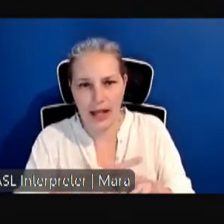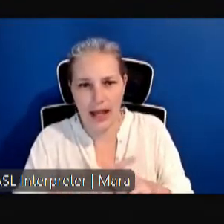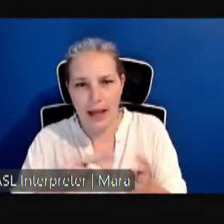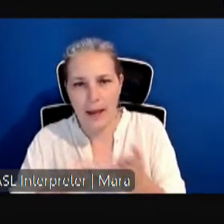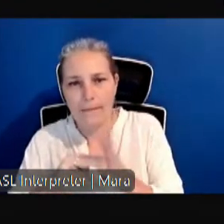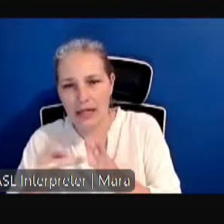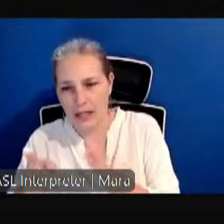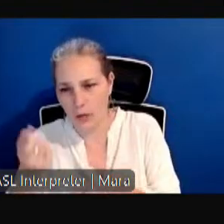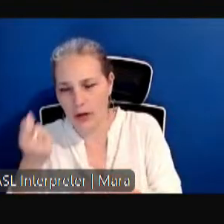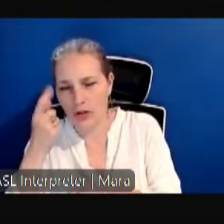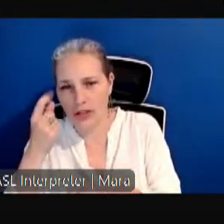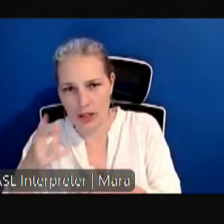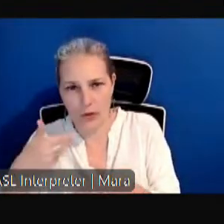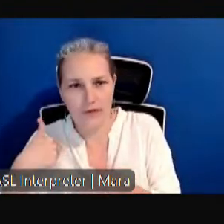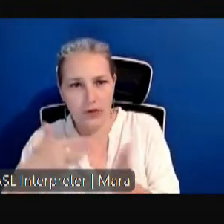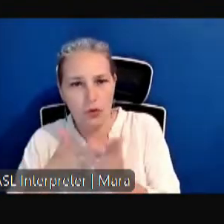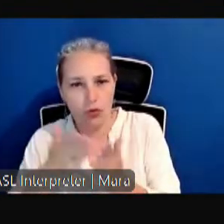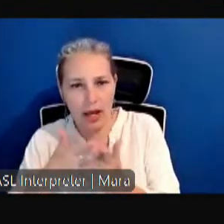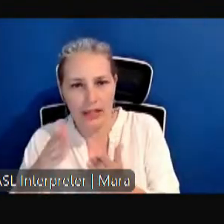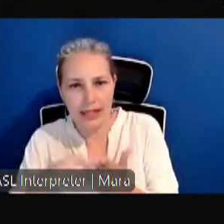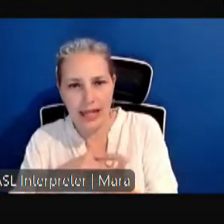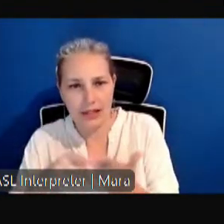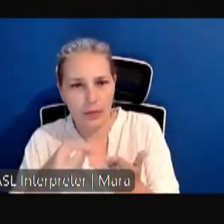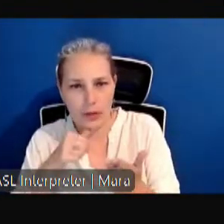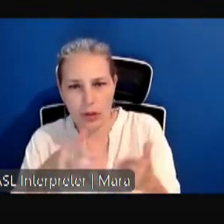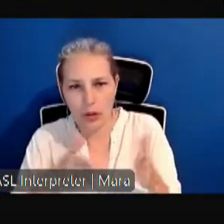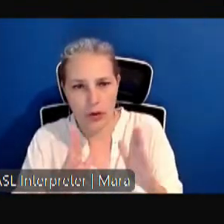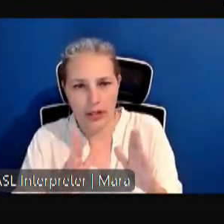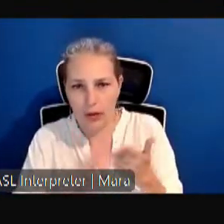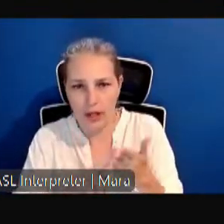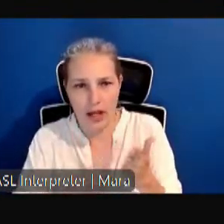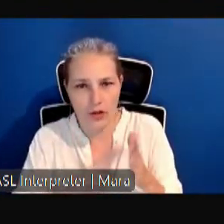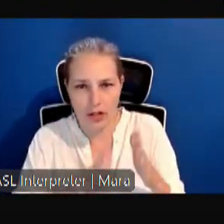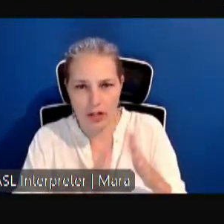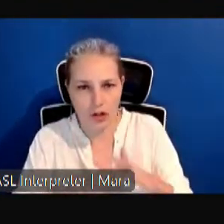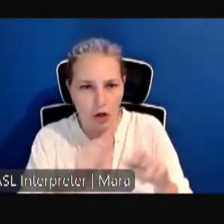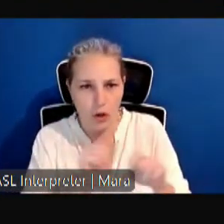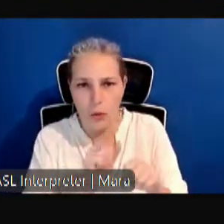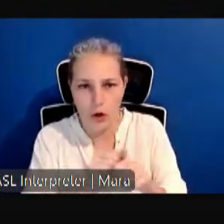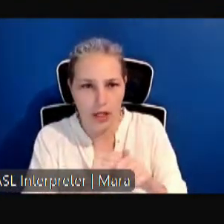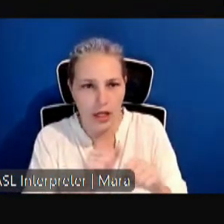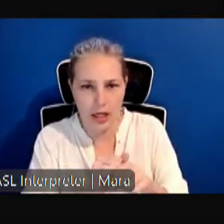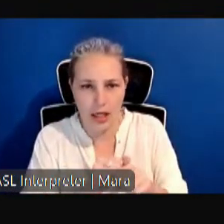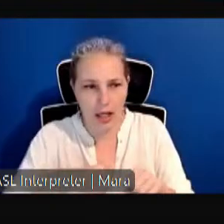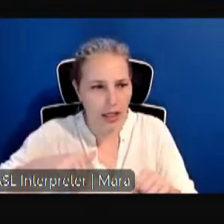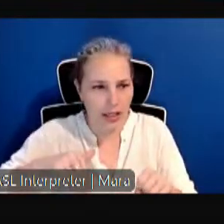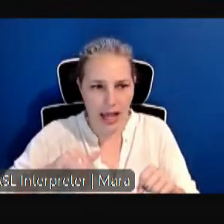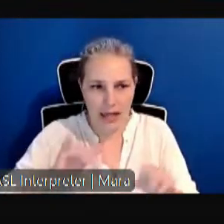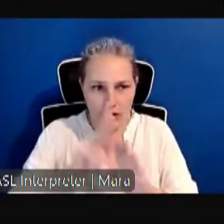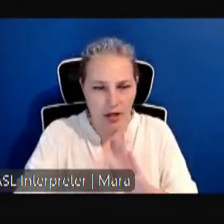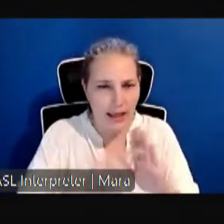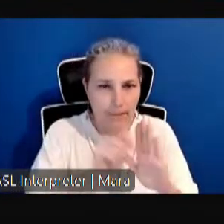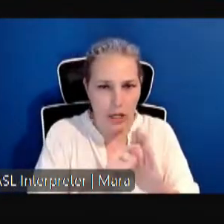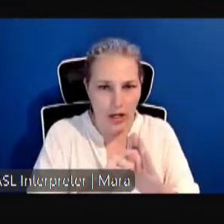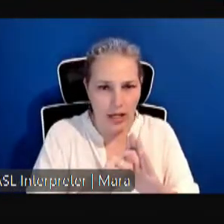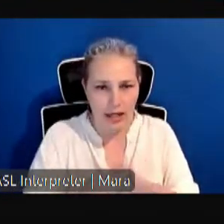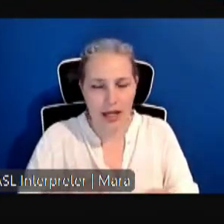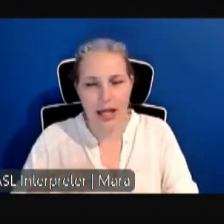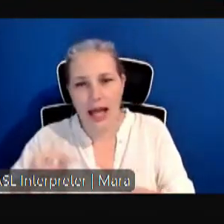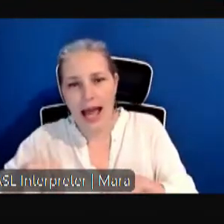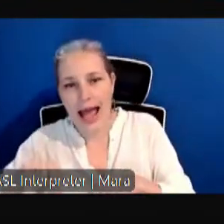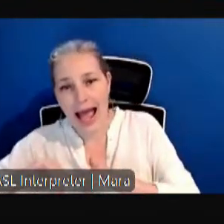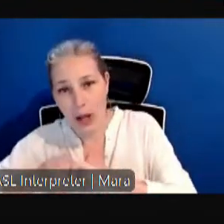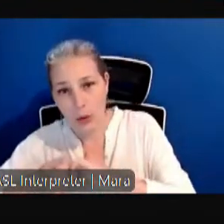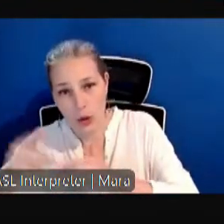have it, do not allow the contractor to begin work or pull any permits during that period. How you cancel the contract depends